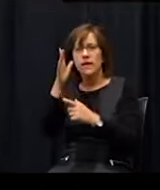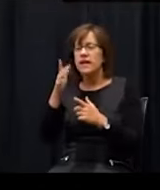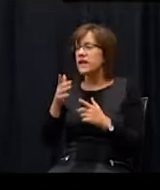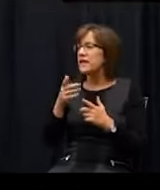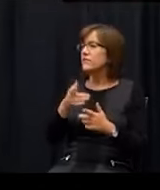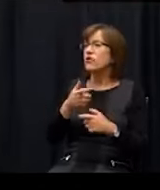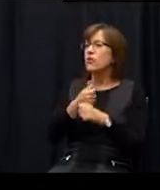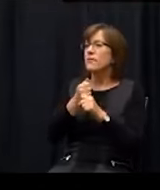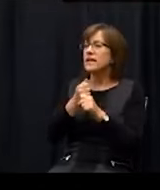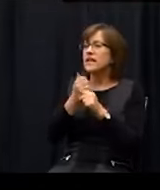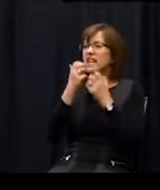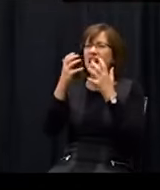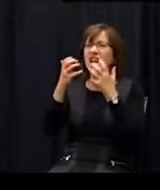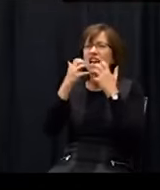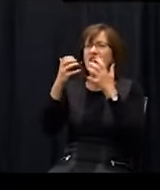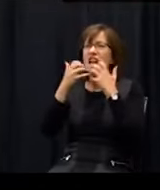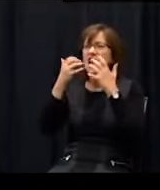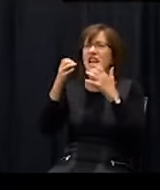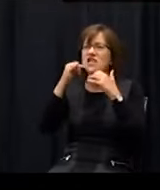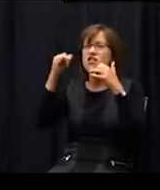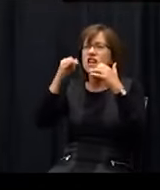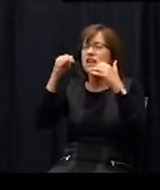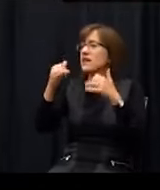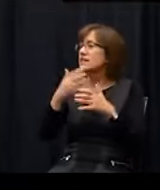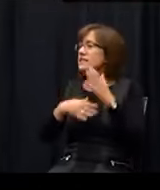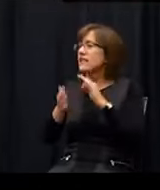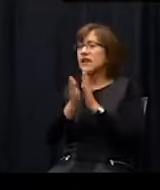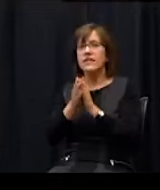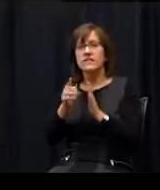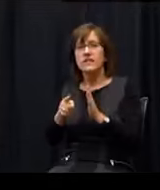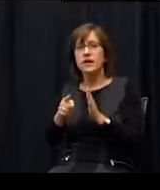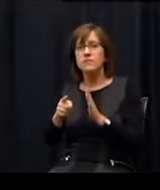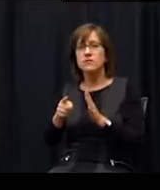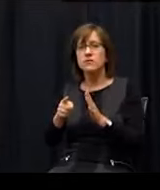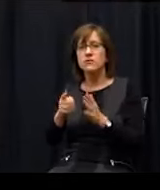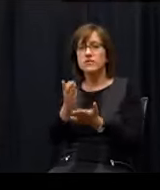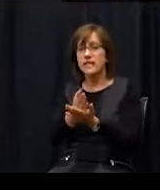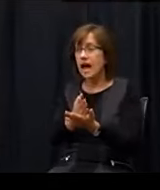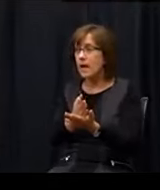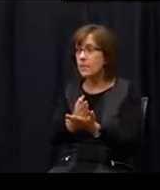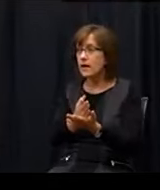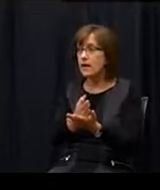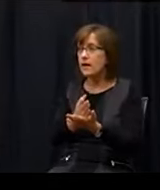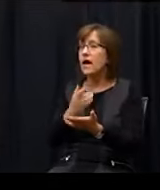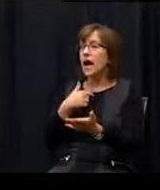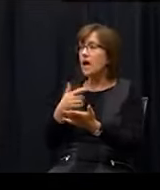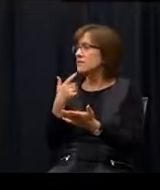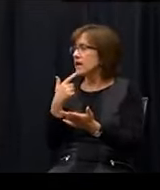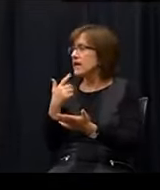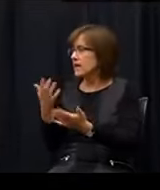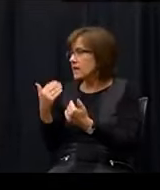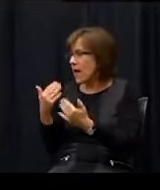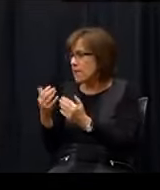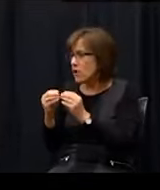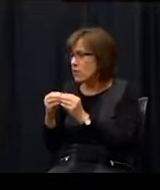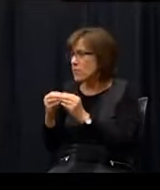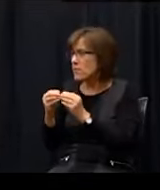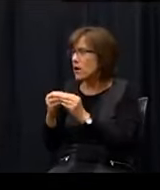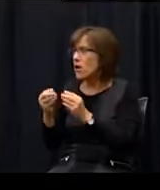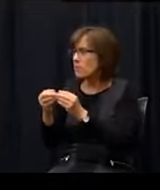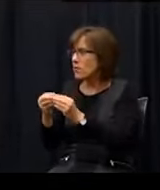noise, then instead of asking them to stop, I'll ask them to do it more. And keep doing it, do more, keep doing it, more. No, I